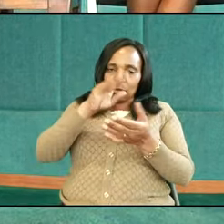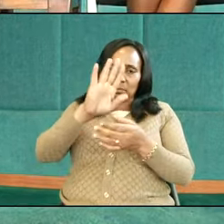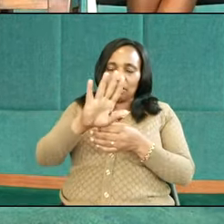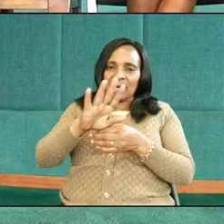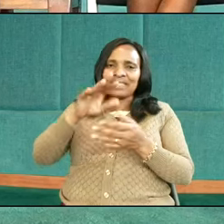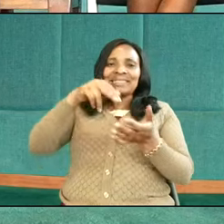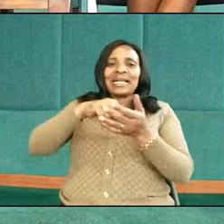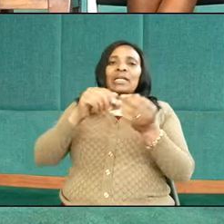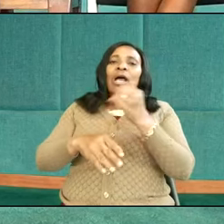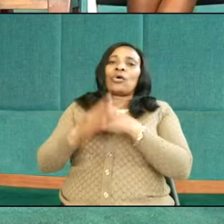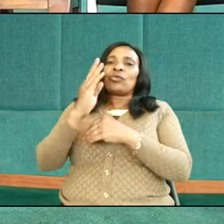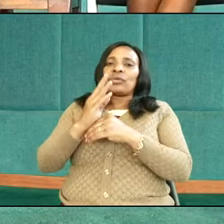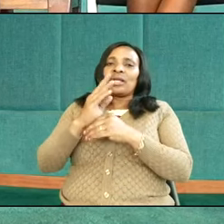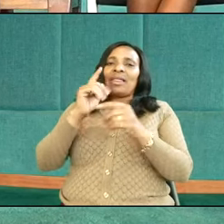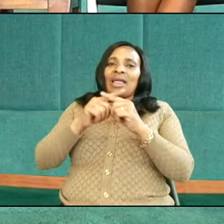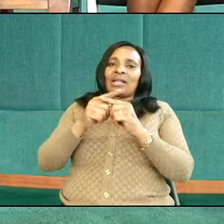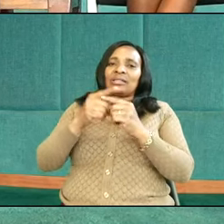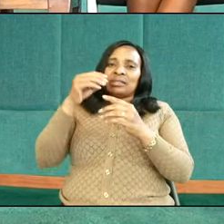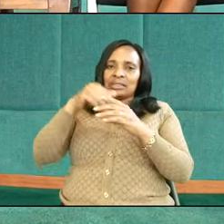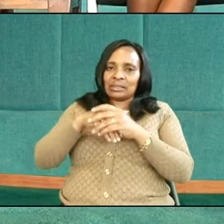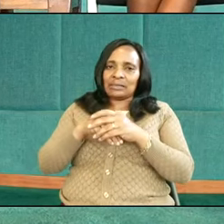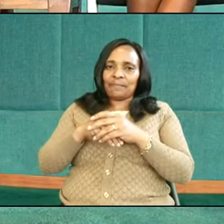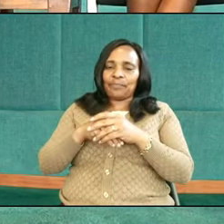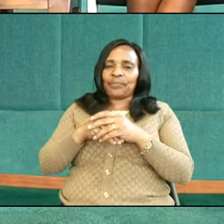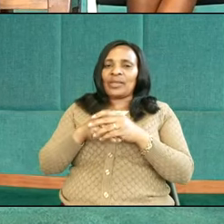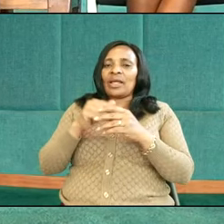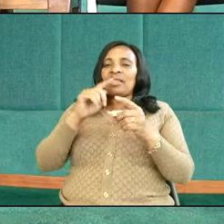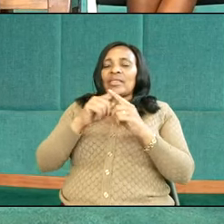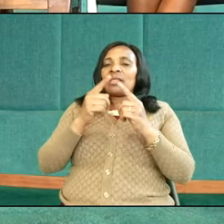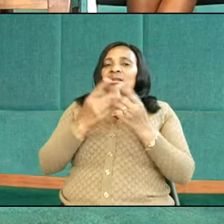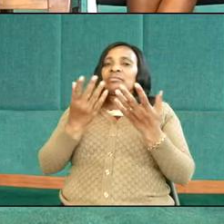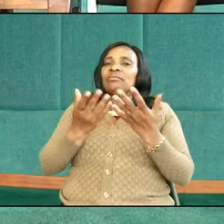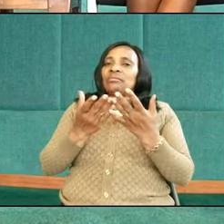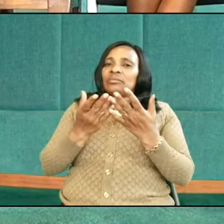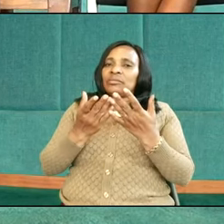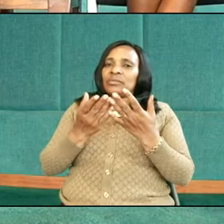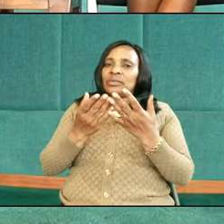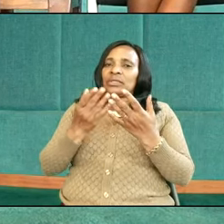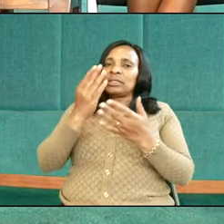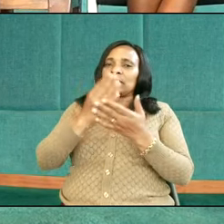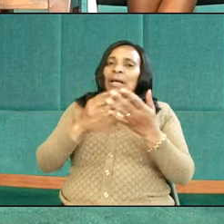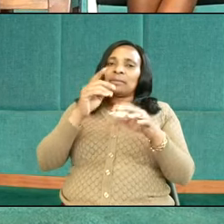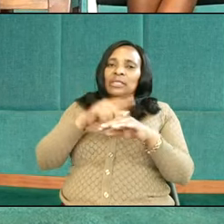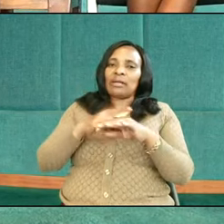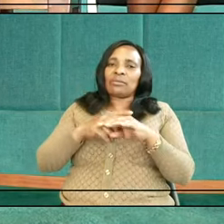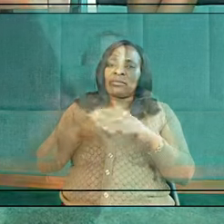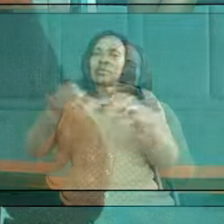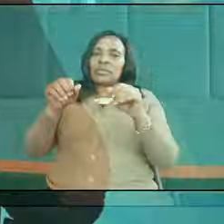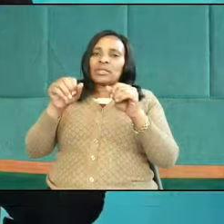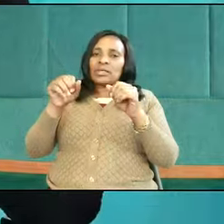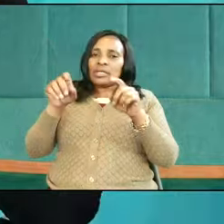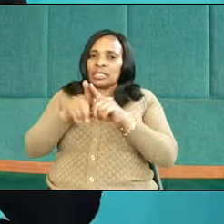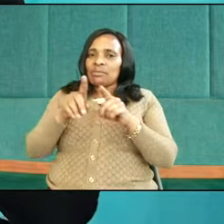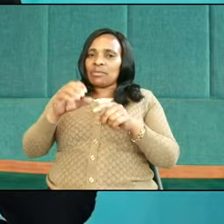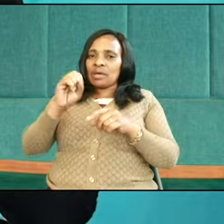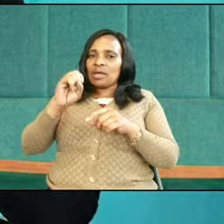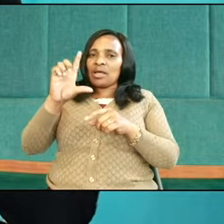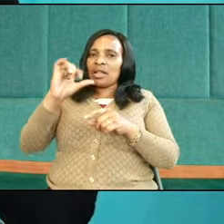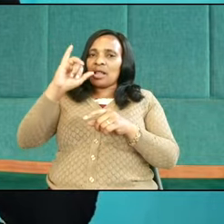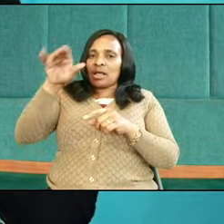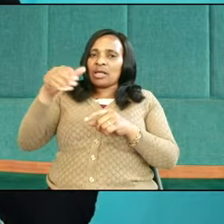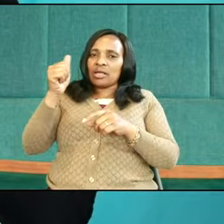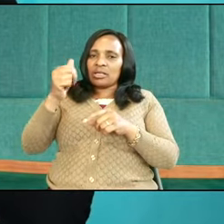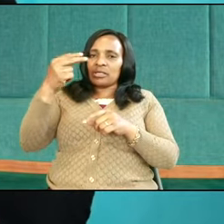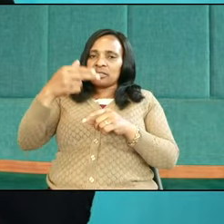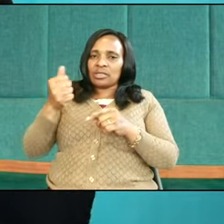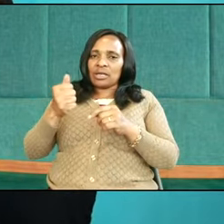out rather than fit in. That's wonderful. Yes. Yeah, and at times, like Elijah, faith may